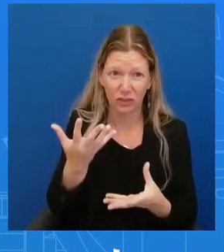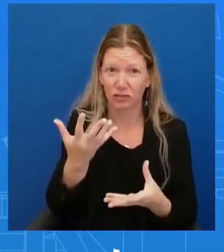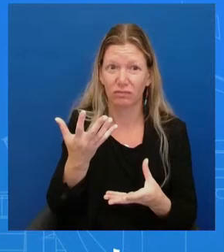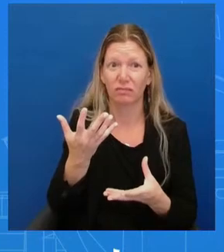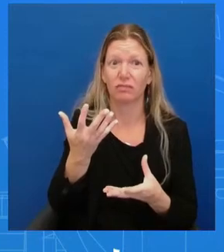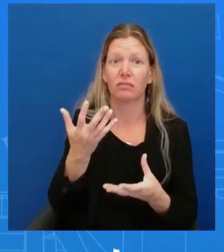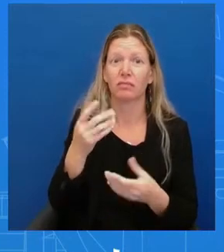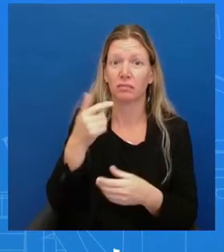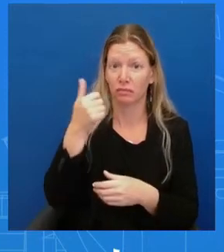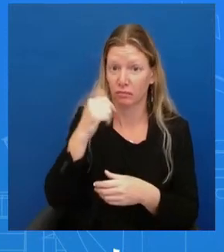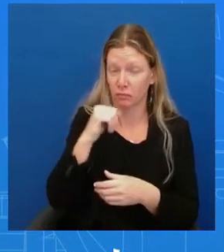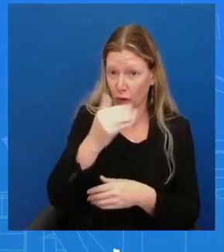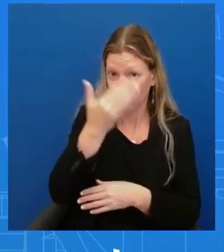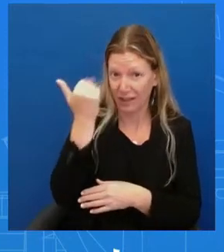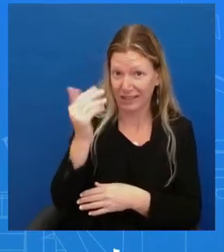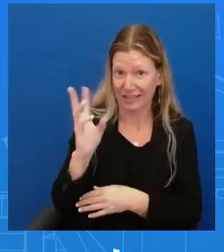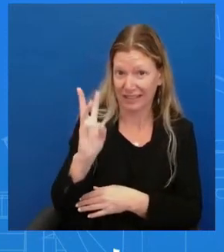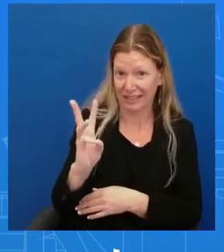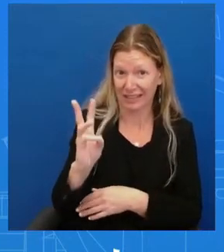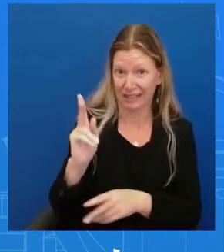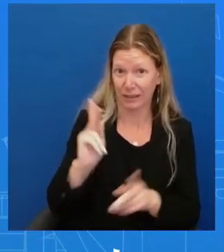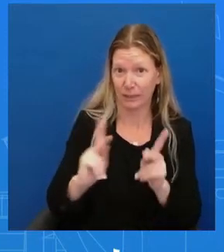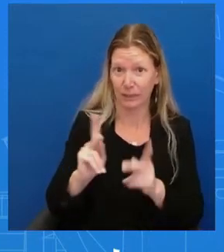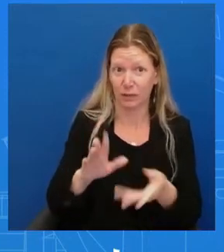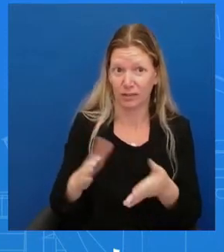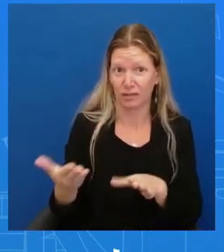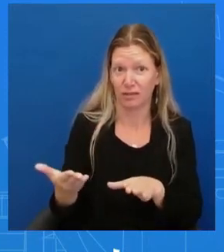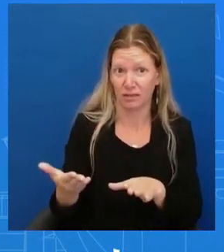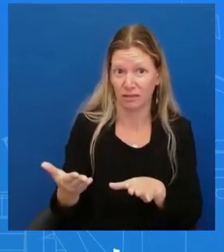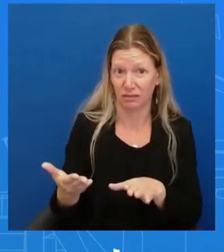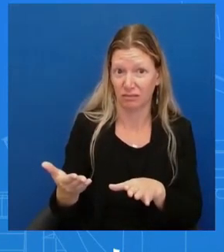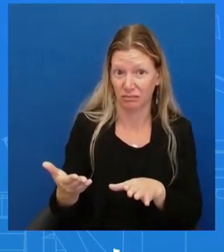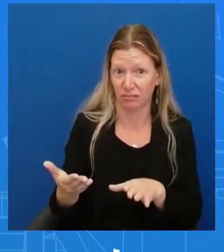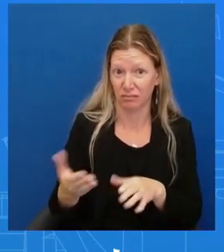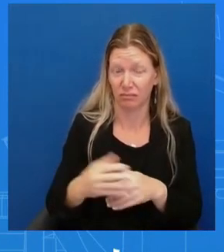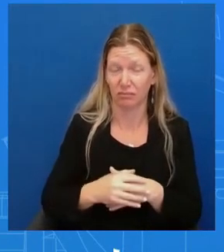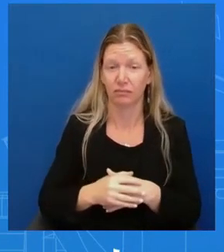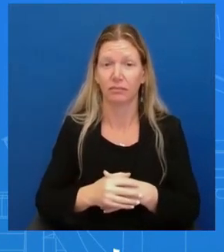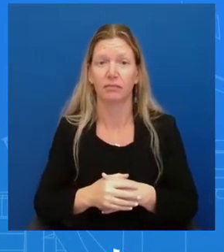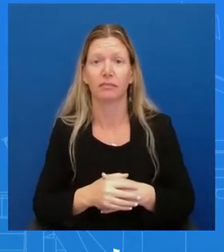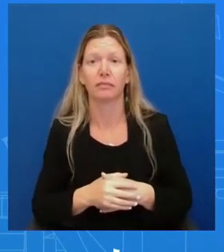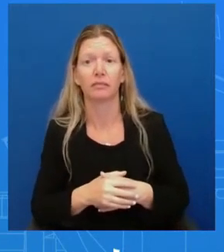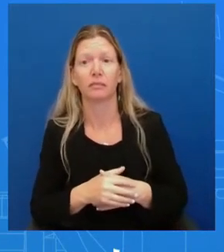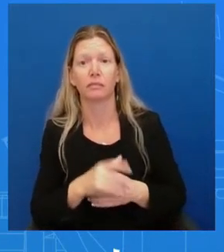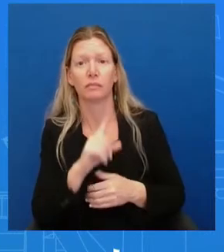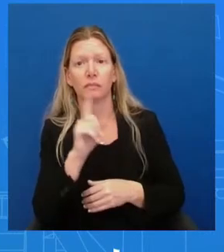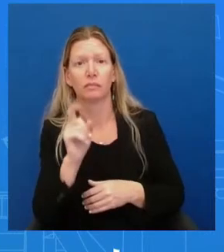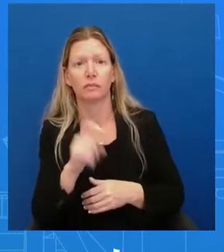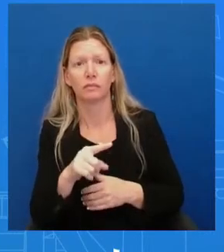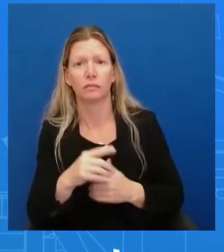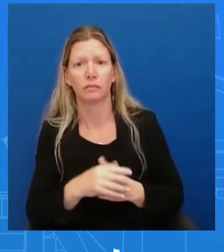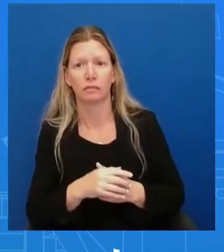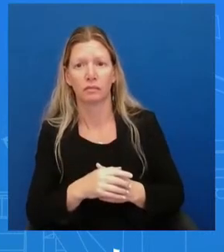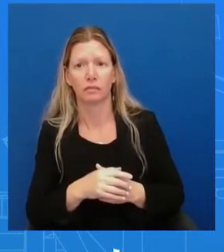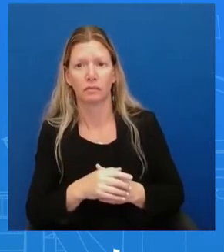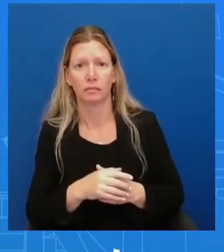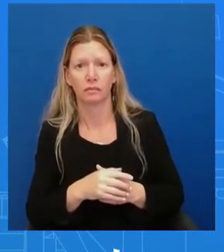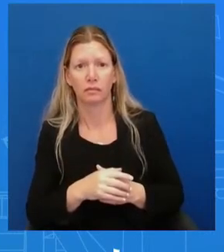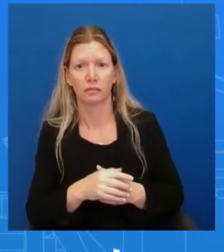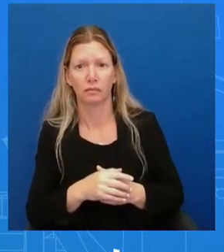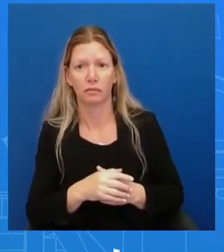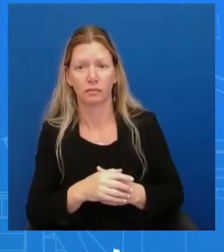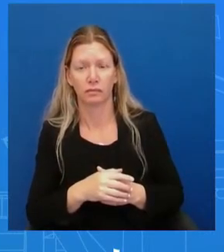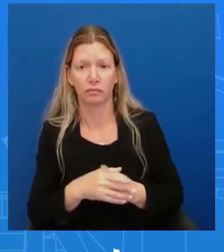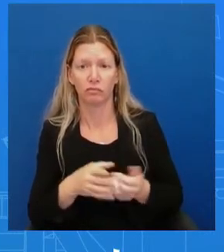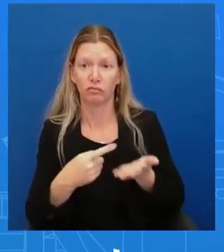their lives. Yeah, Jared. As you have these conversations with Congress about the funding needed to reopen the port